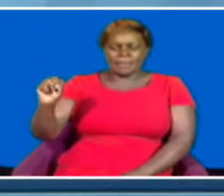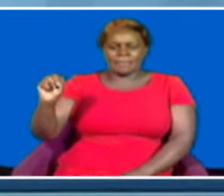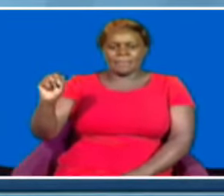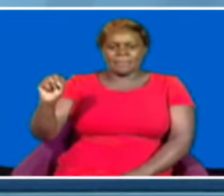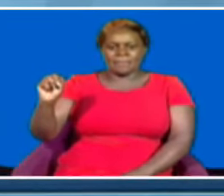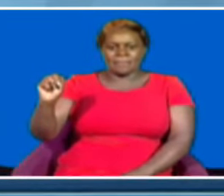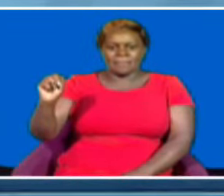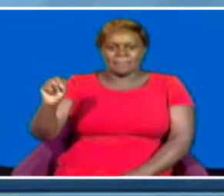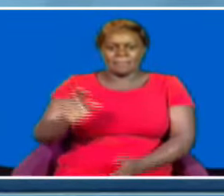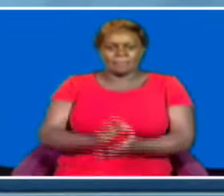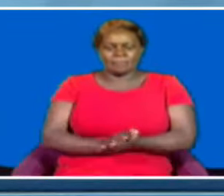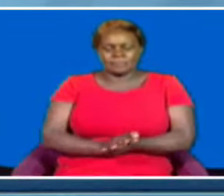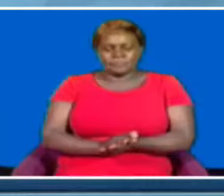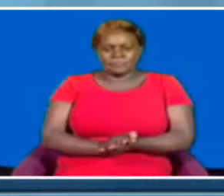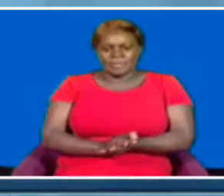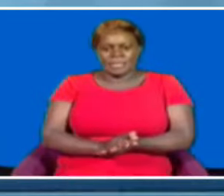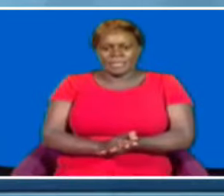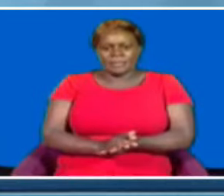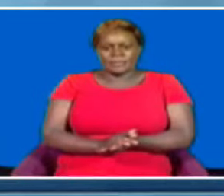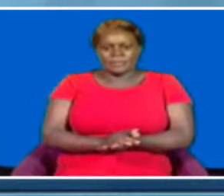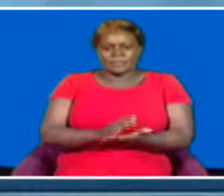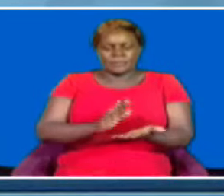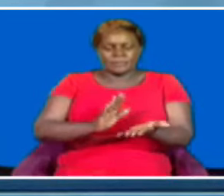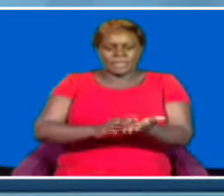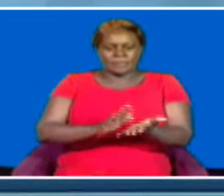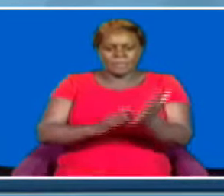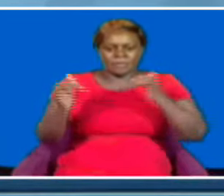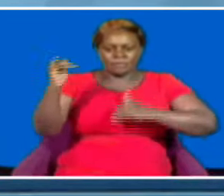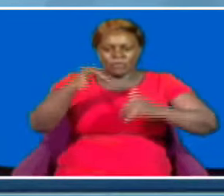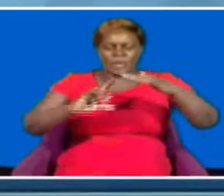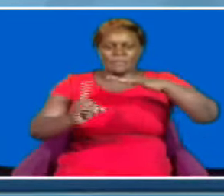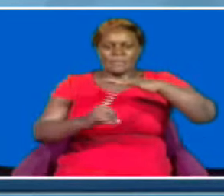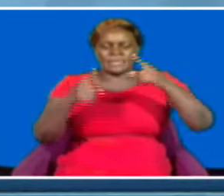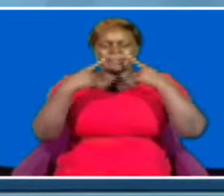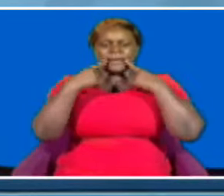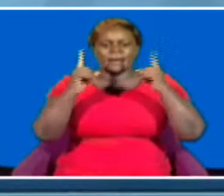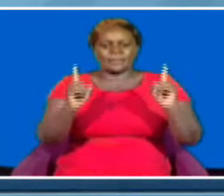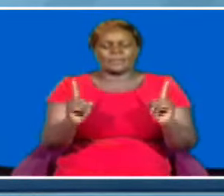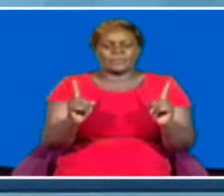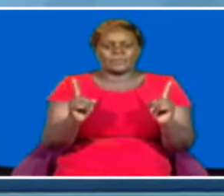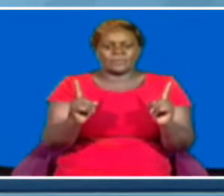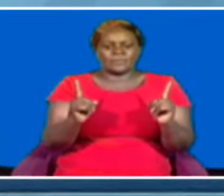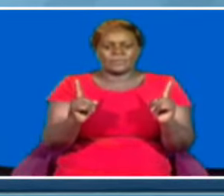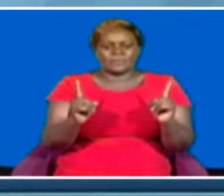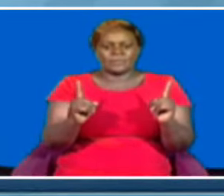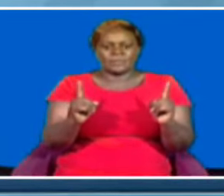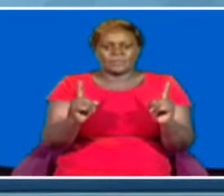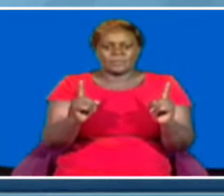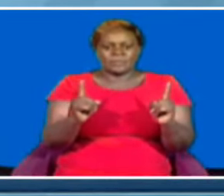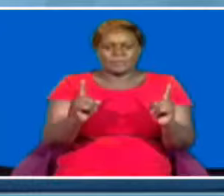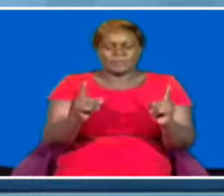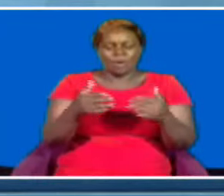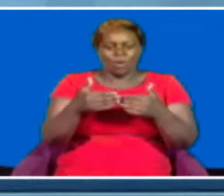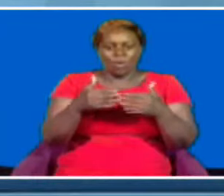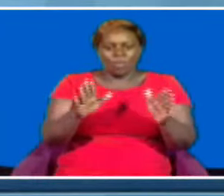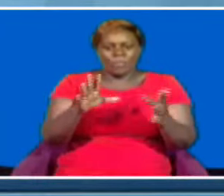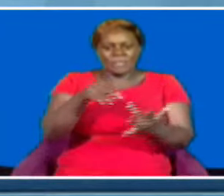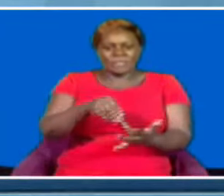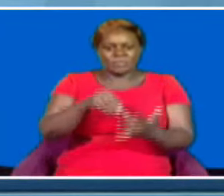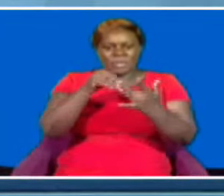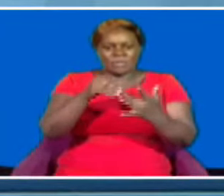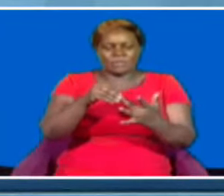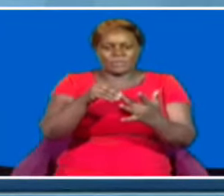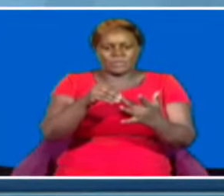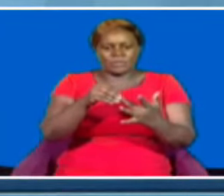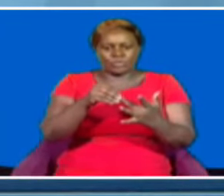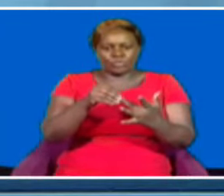Benjamin Netanyahu. According to a statement issued by Foreign Minister Israel Katz, the Jewish state has opened a special war room